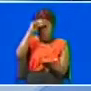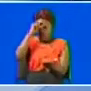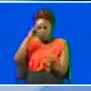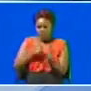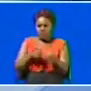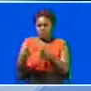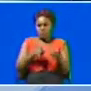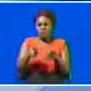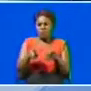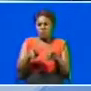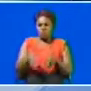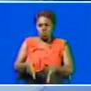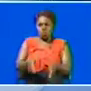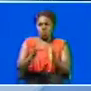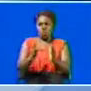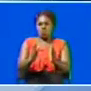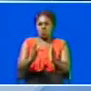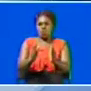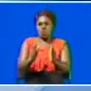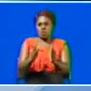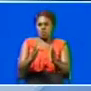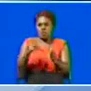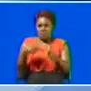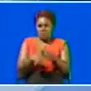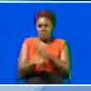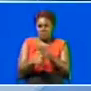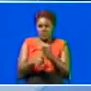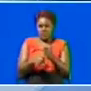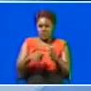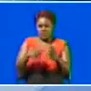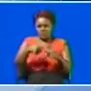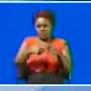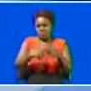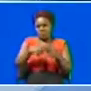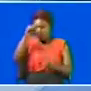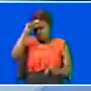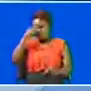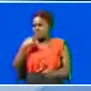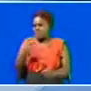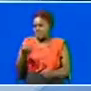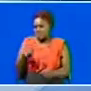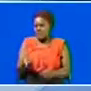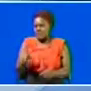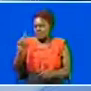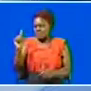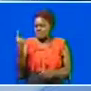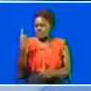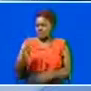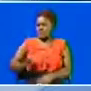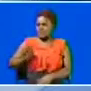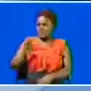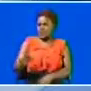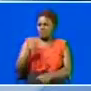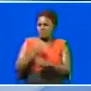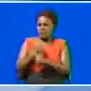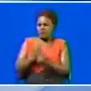by road remains viable. The trucks rolled into Changamwe to march fanfare, with government saying that this was just the first step in ensuring that